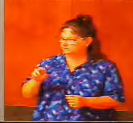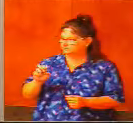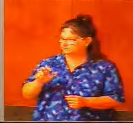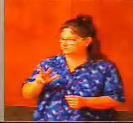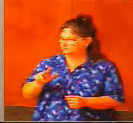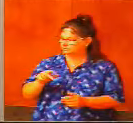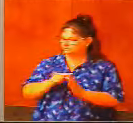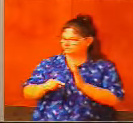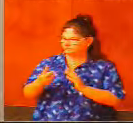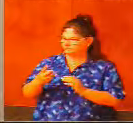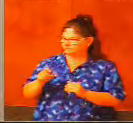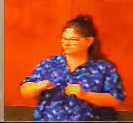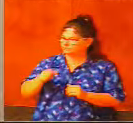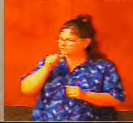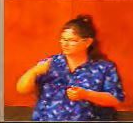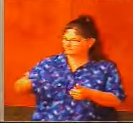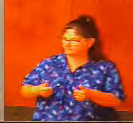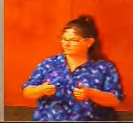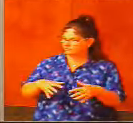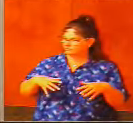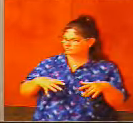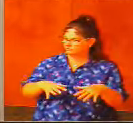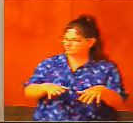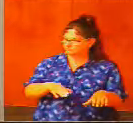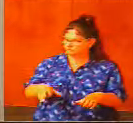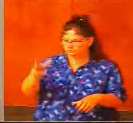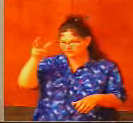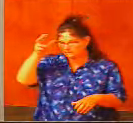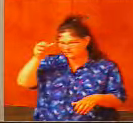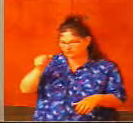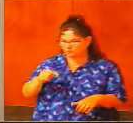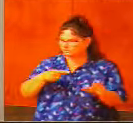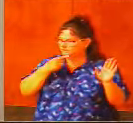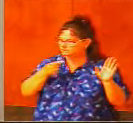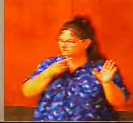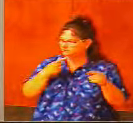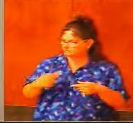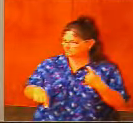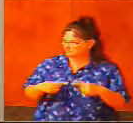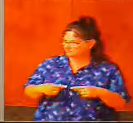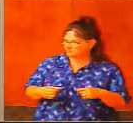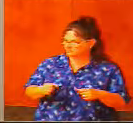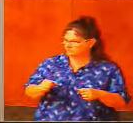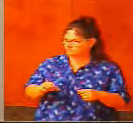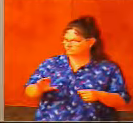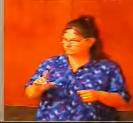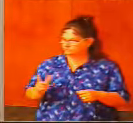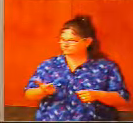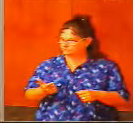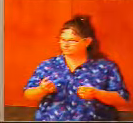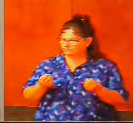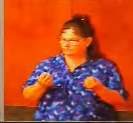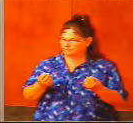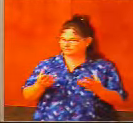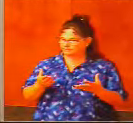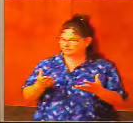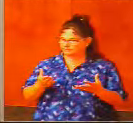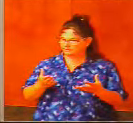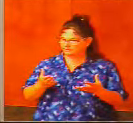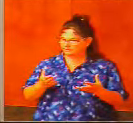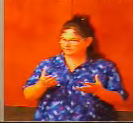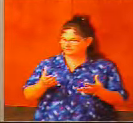crowd to do evil, nor shall you testify in a dispute so as to turn aside after many to pervert